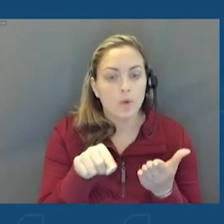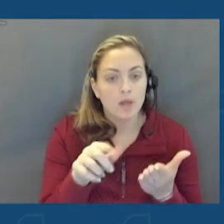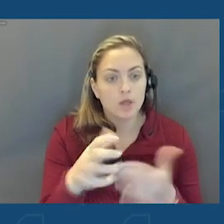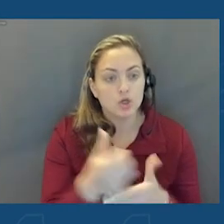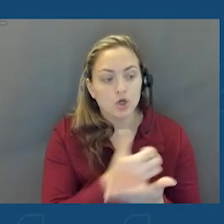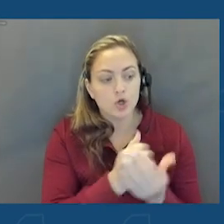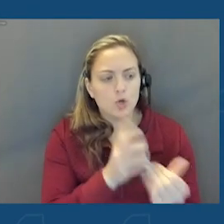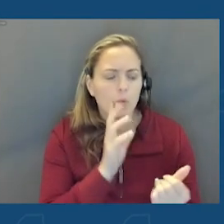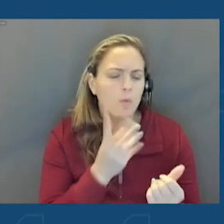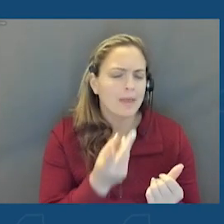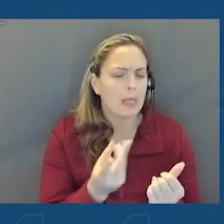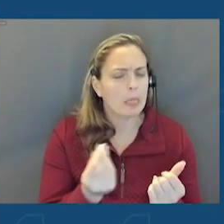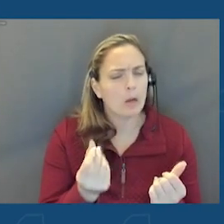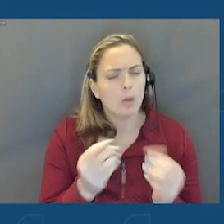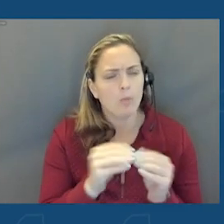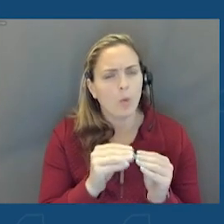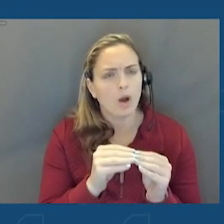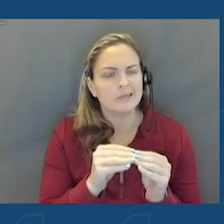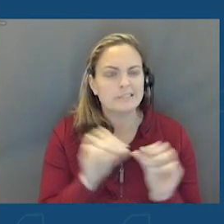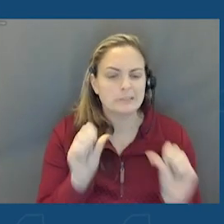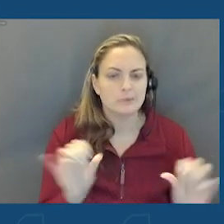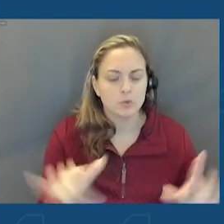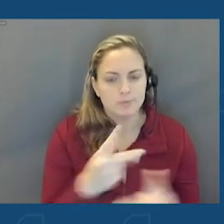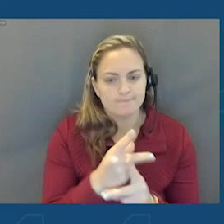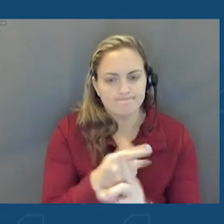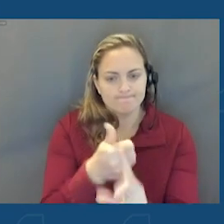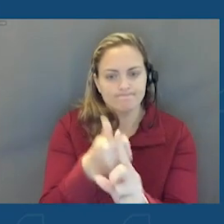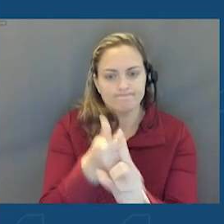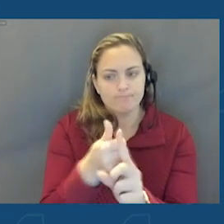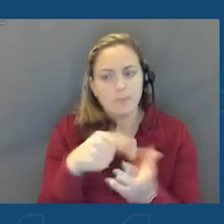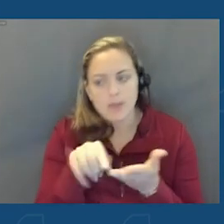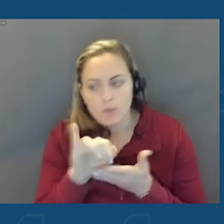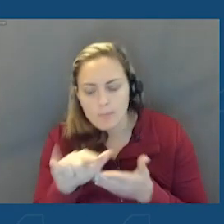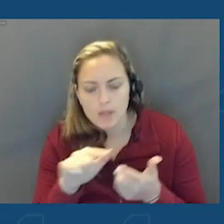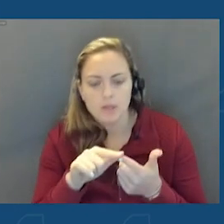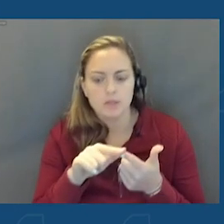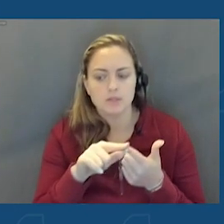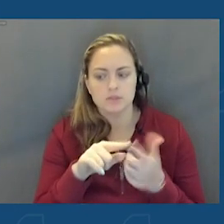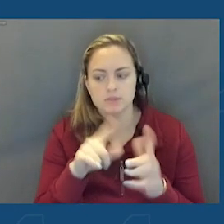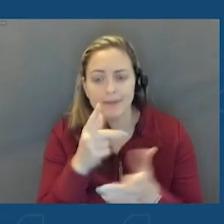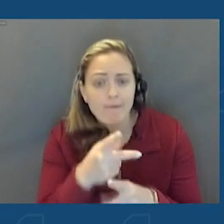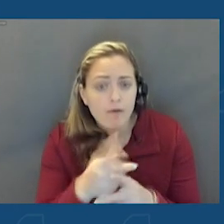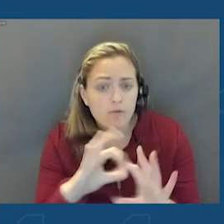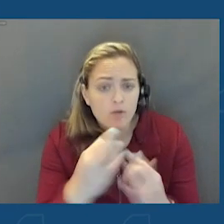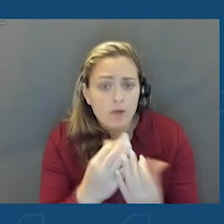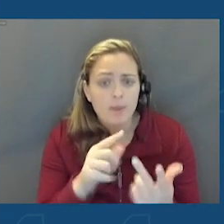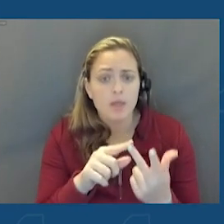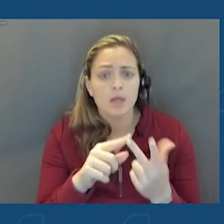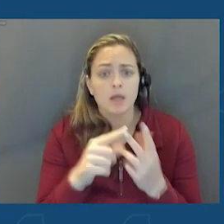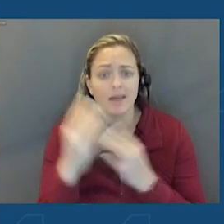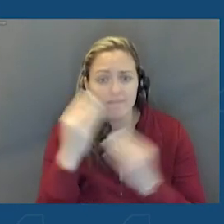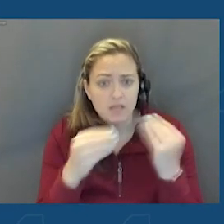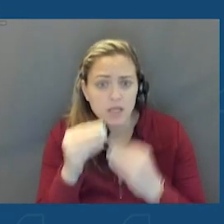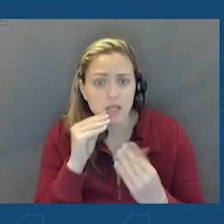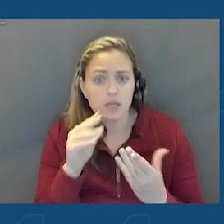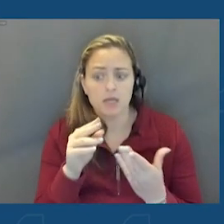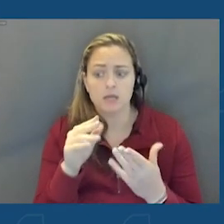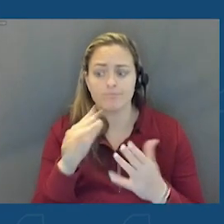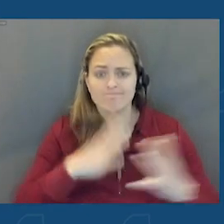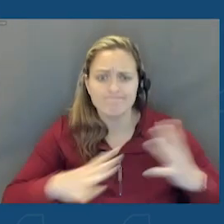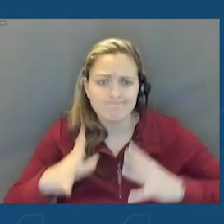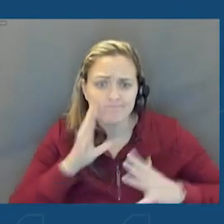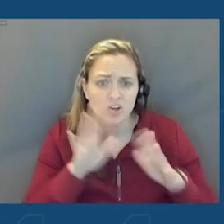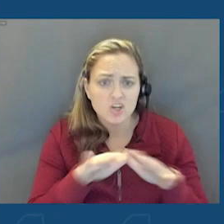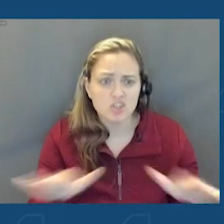little better off, take care of themselves and their families, pay their bills, pay their rent, feed and clothe their children, with the feeling